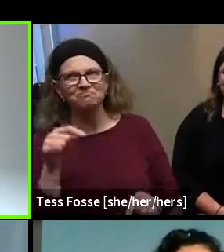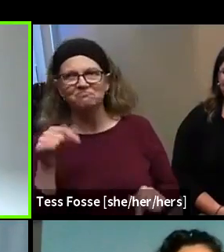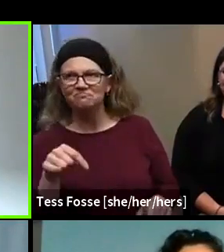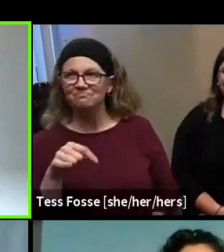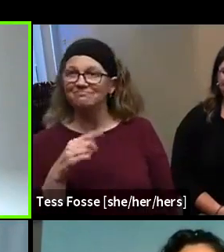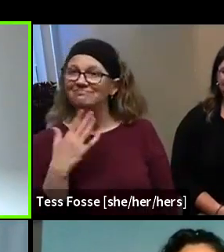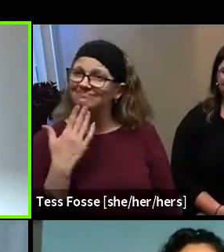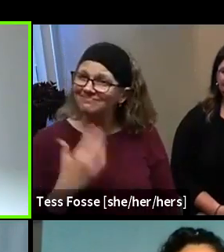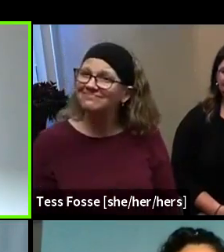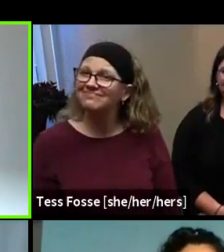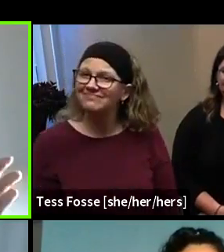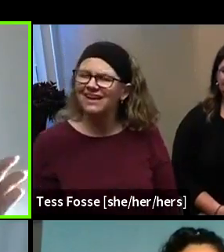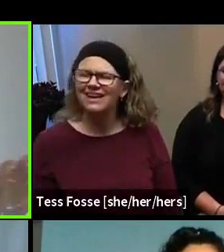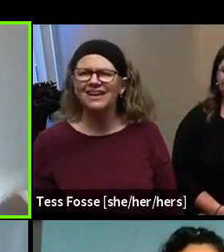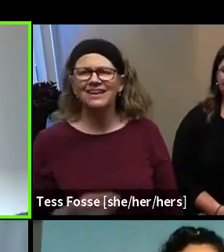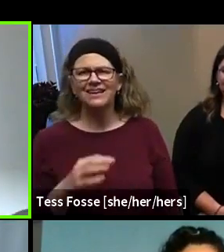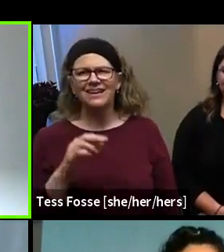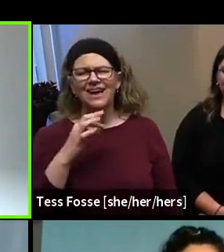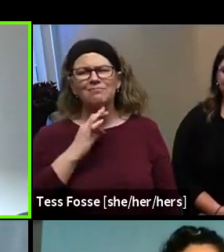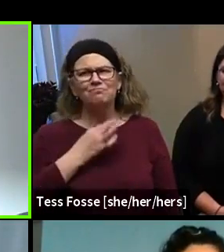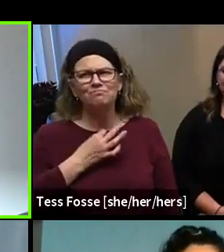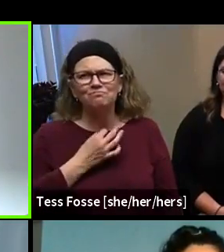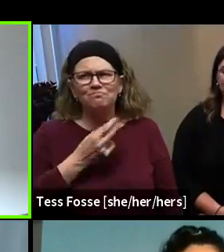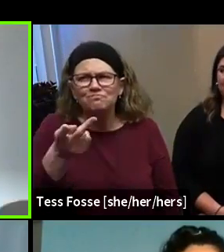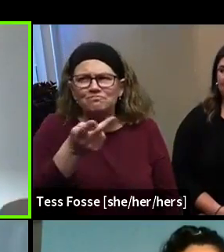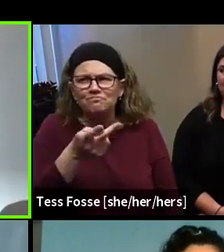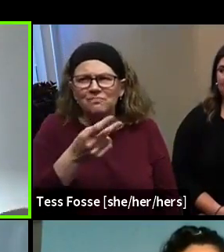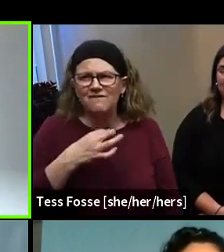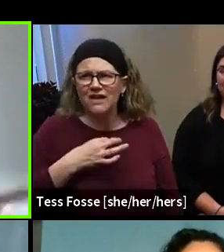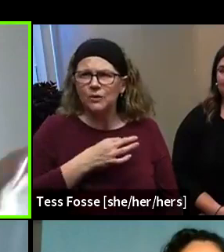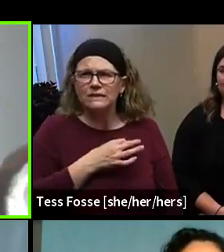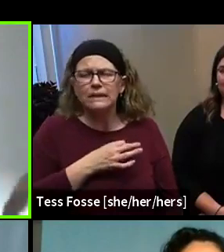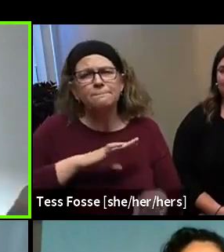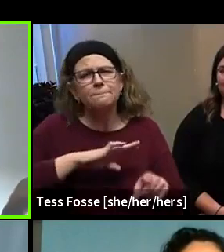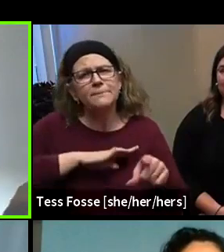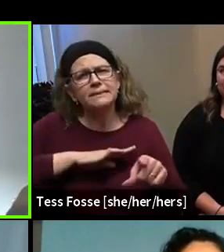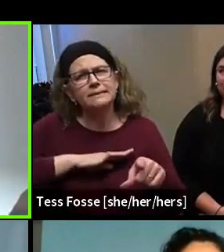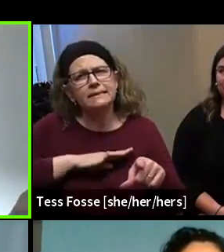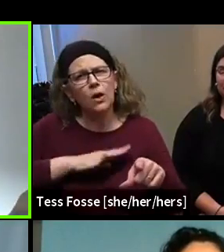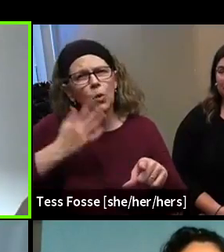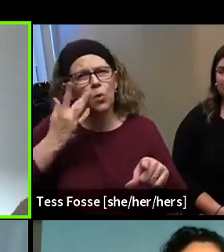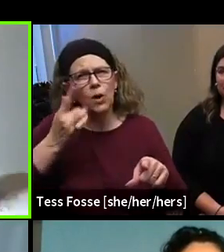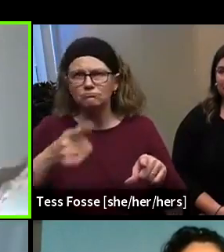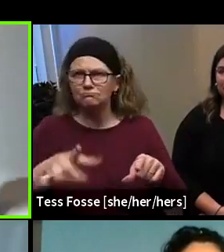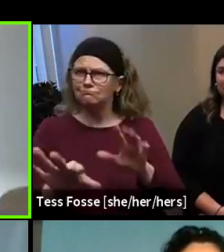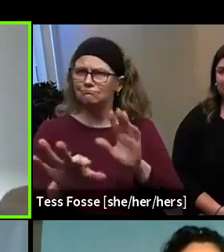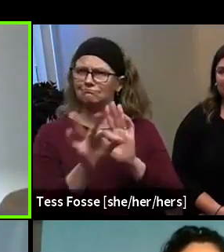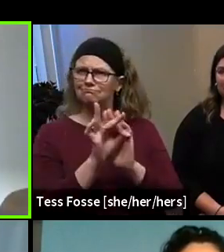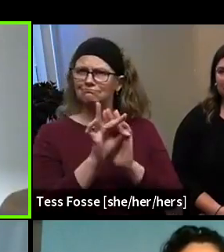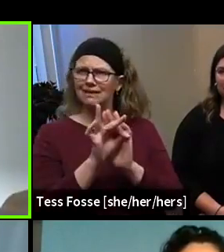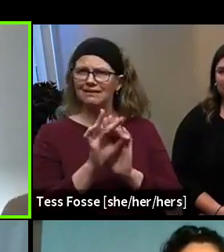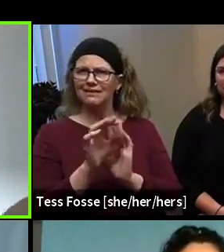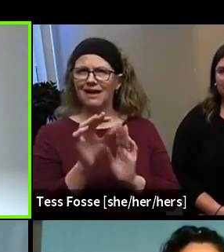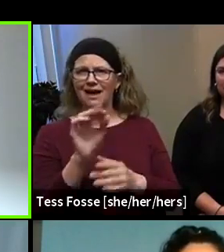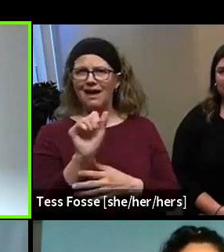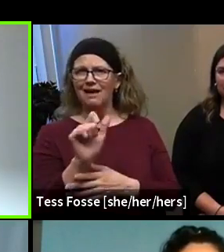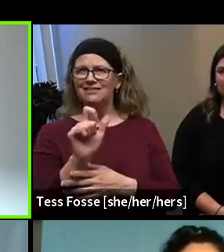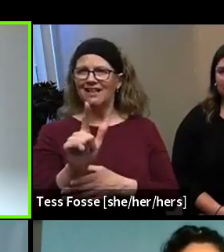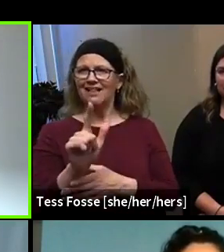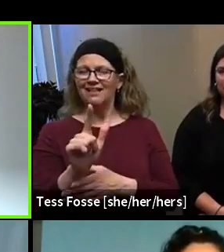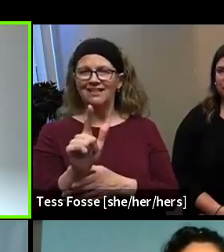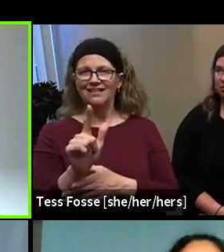So I'm kind of curious with our faculty, Ms. Klein, what made you select American Sign